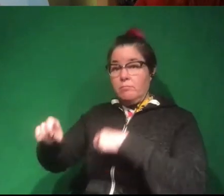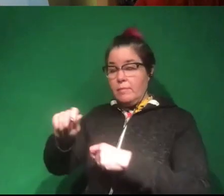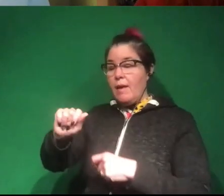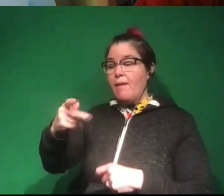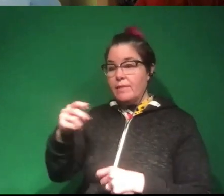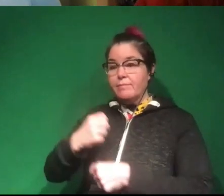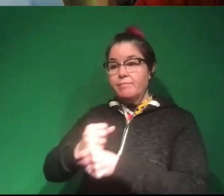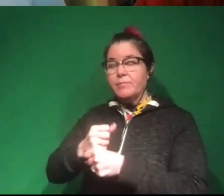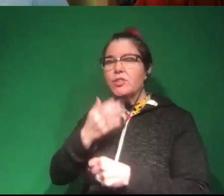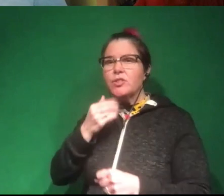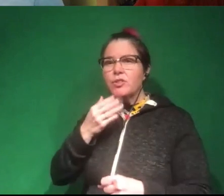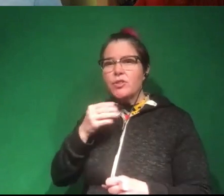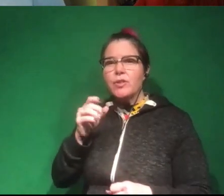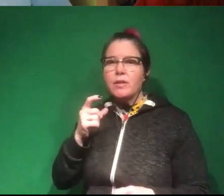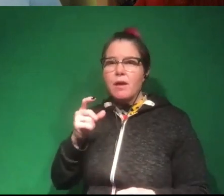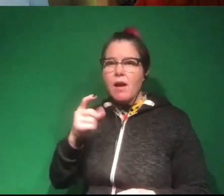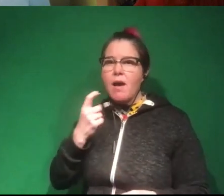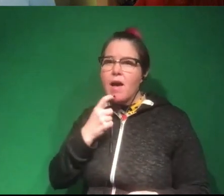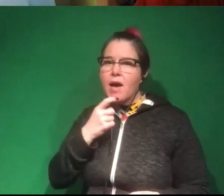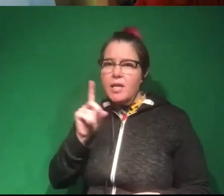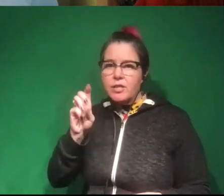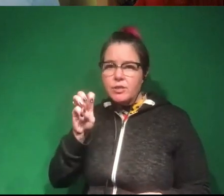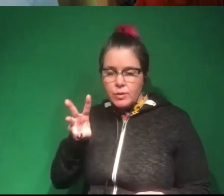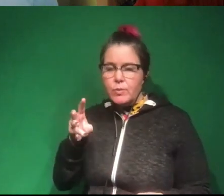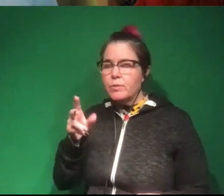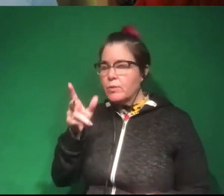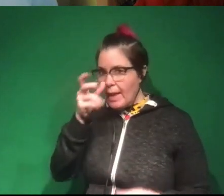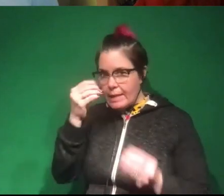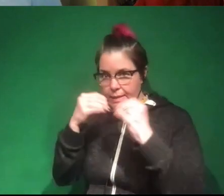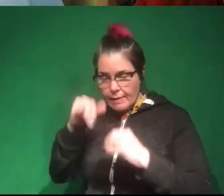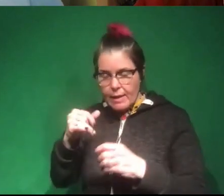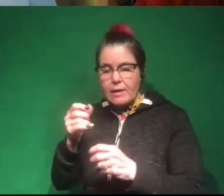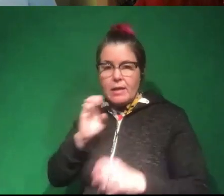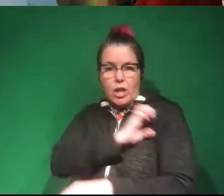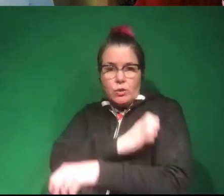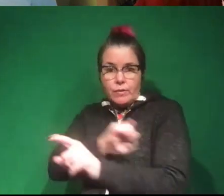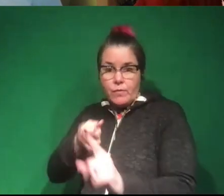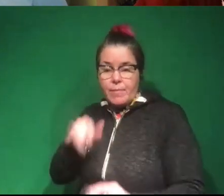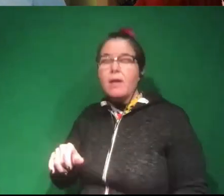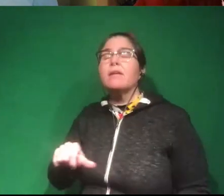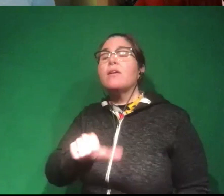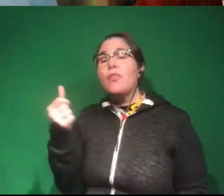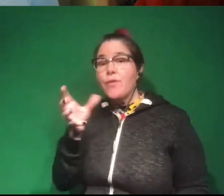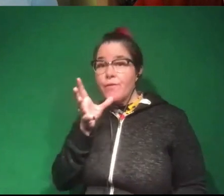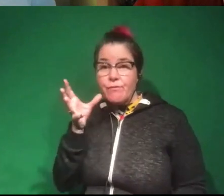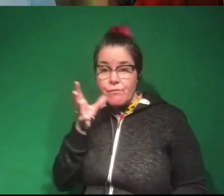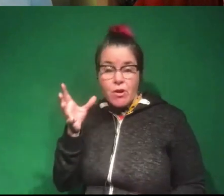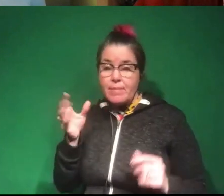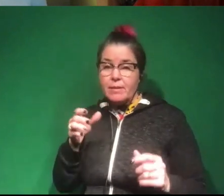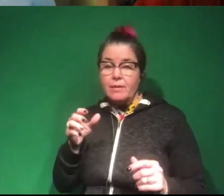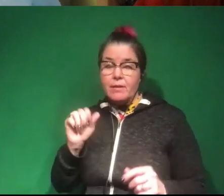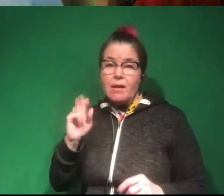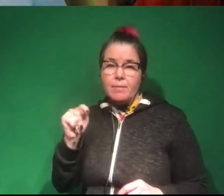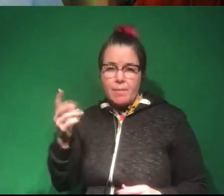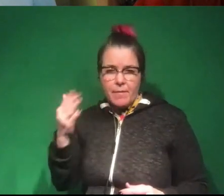sugary secretion called honeydew that the ants consume and get energy from. Another farming ant, you guys may